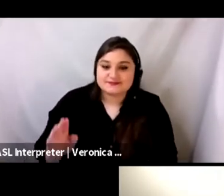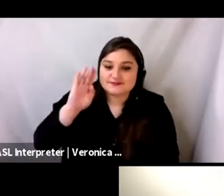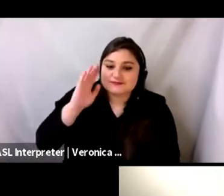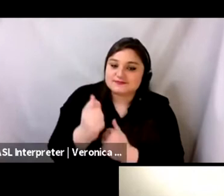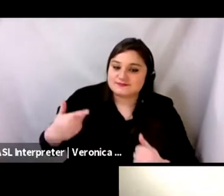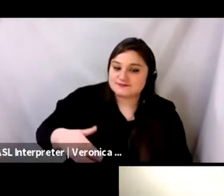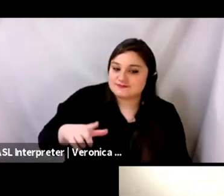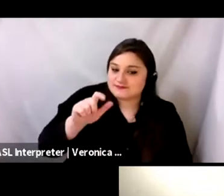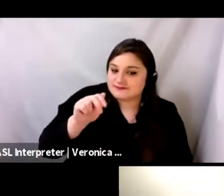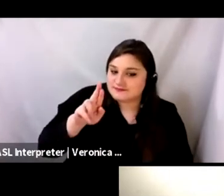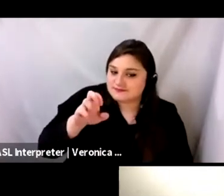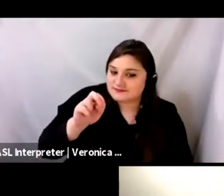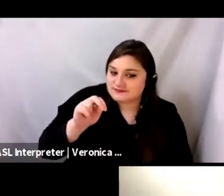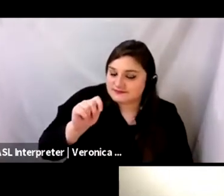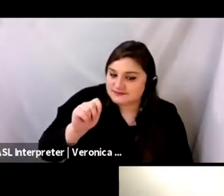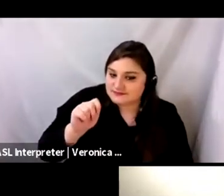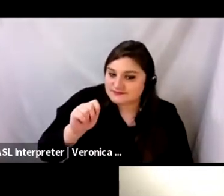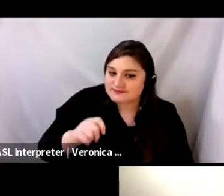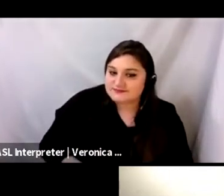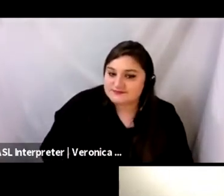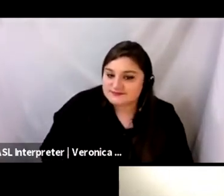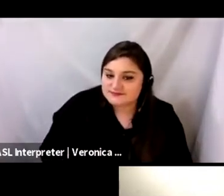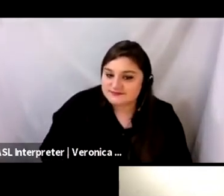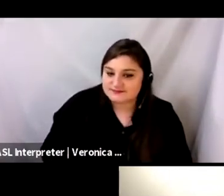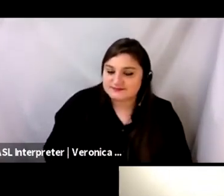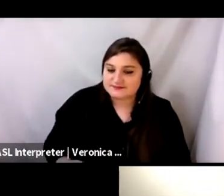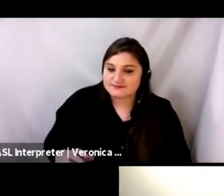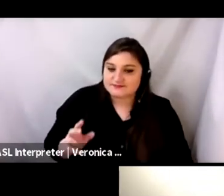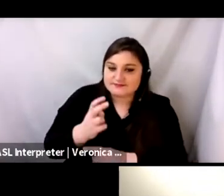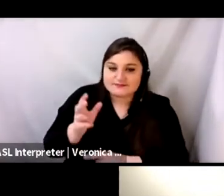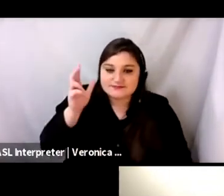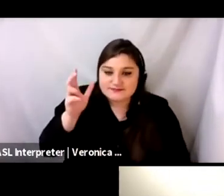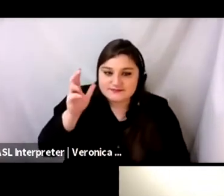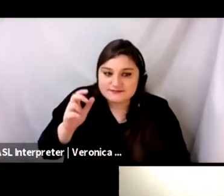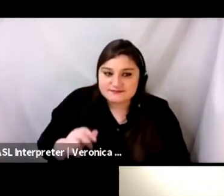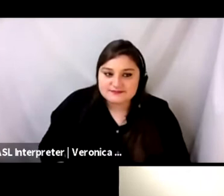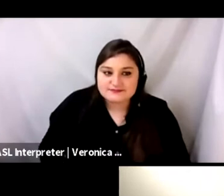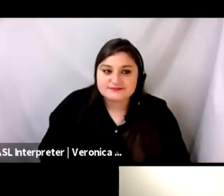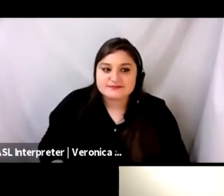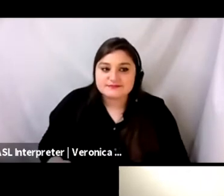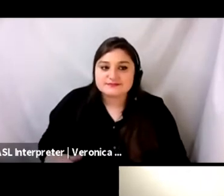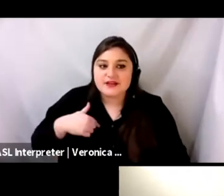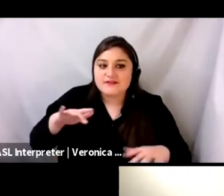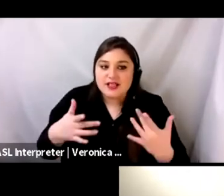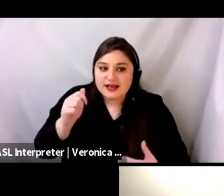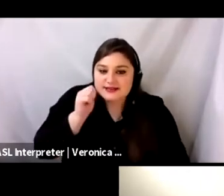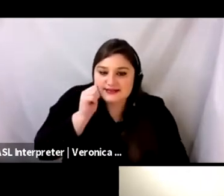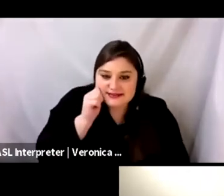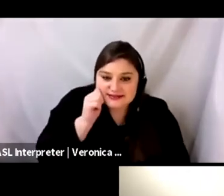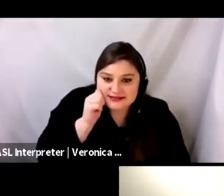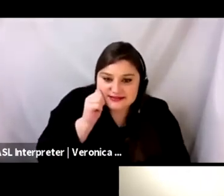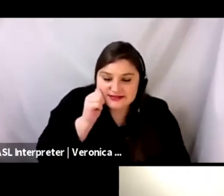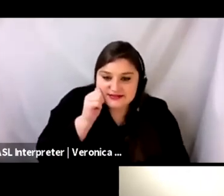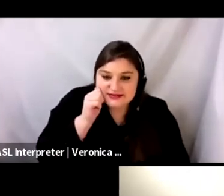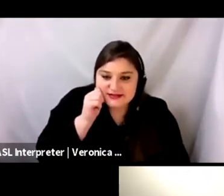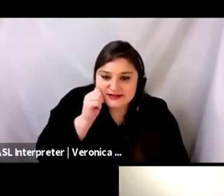Gudel. I am currently in Switzerland. I am a Caucasian man with a light skin. I have dark hair